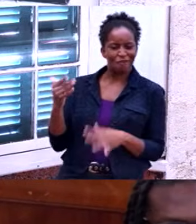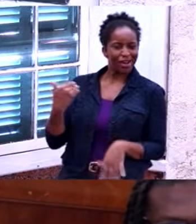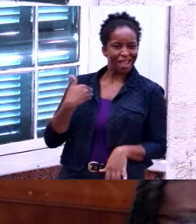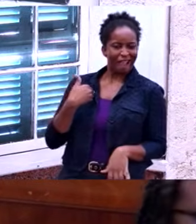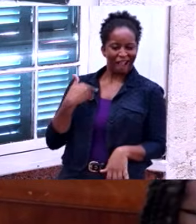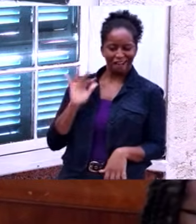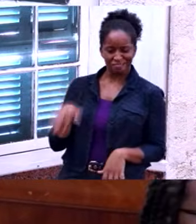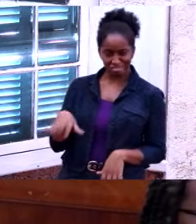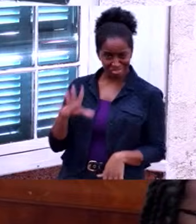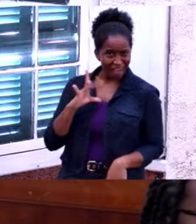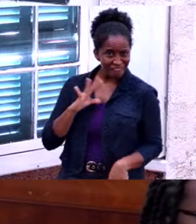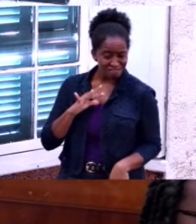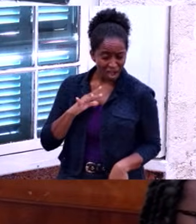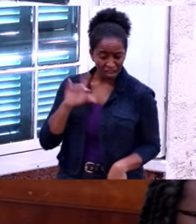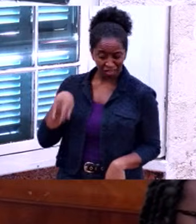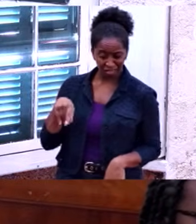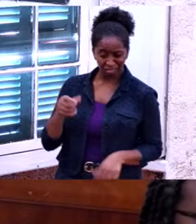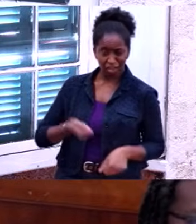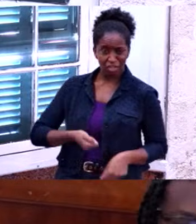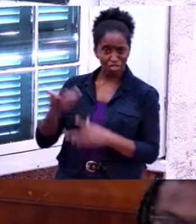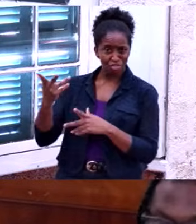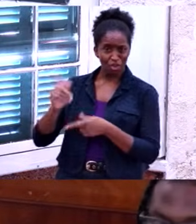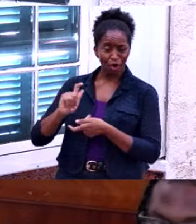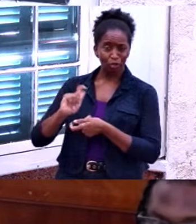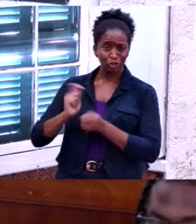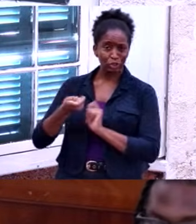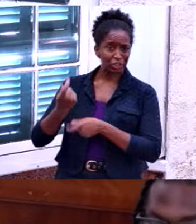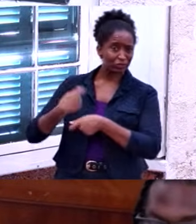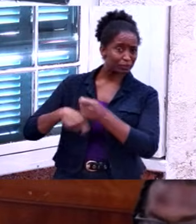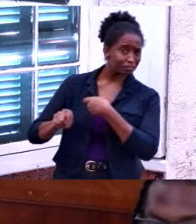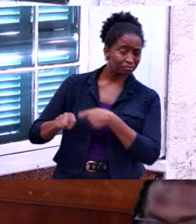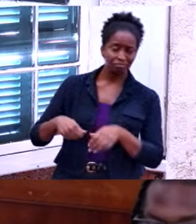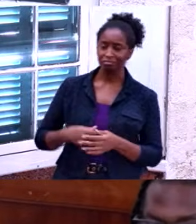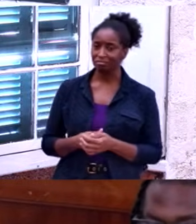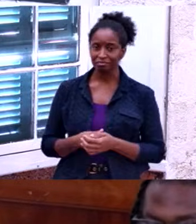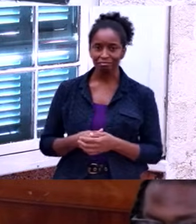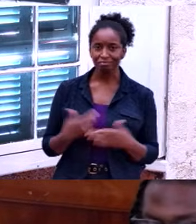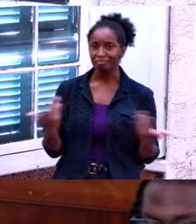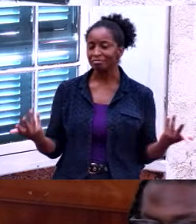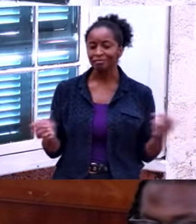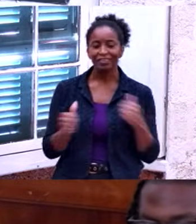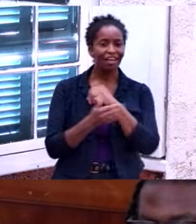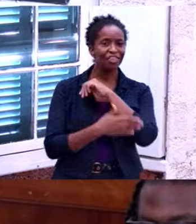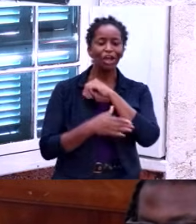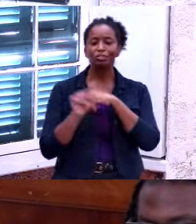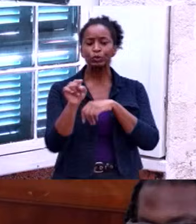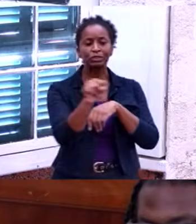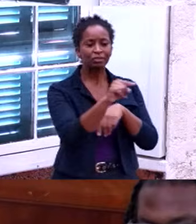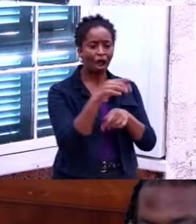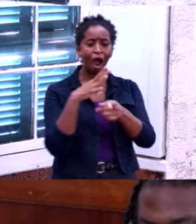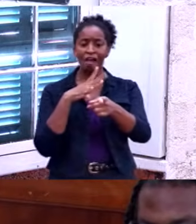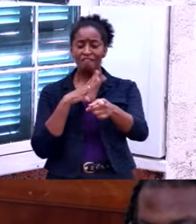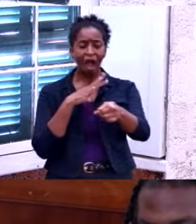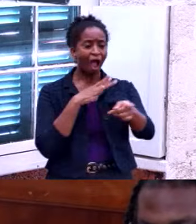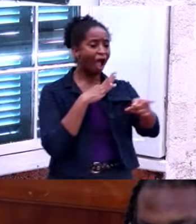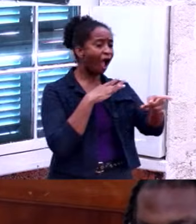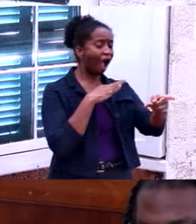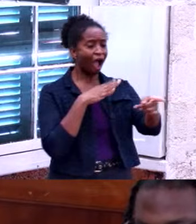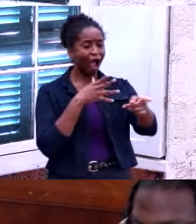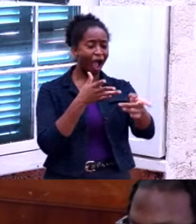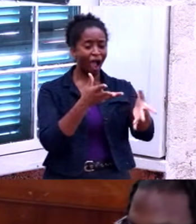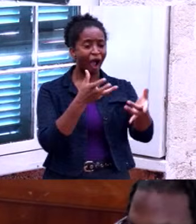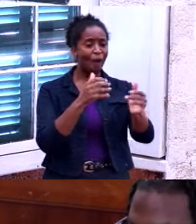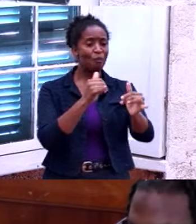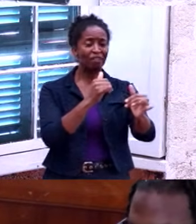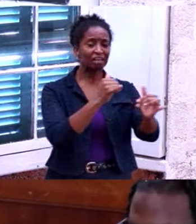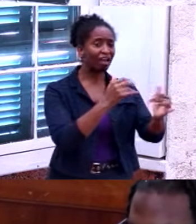a system that they have in the United States or the state of California, or something that is out there bright and shiny. But our collective experiences, we have a mix of what the British